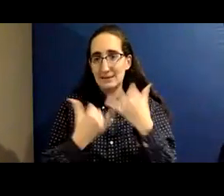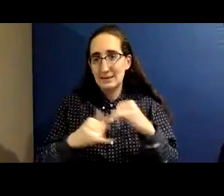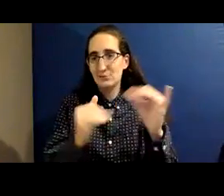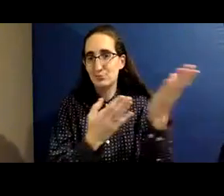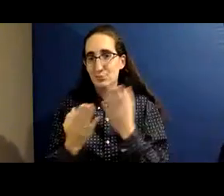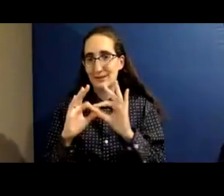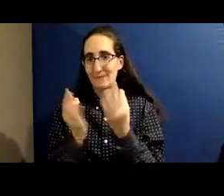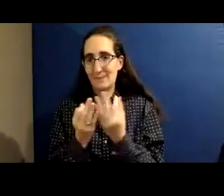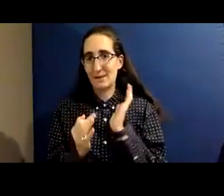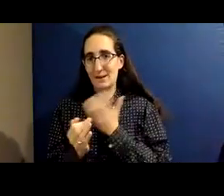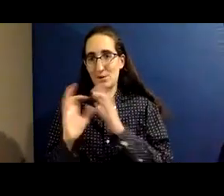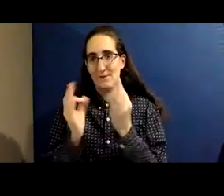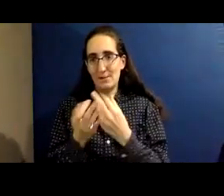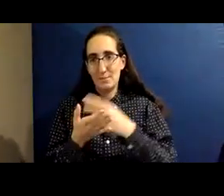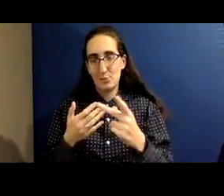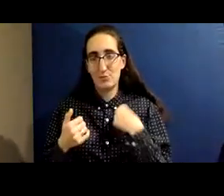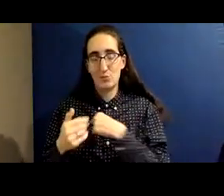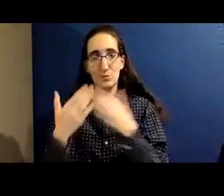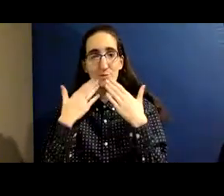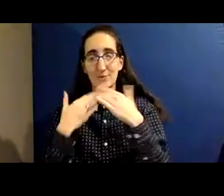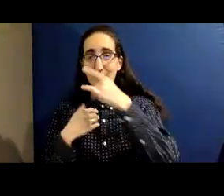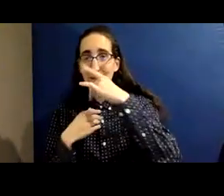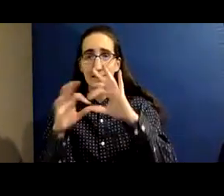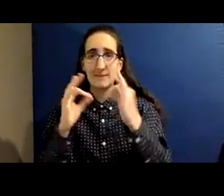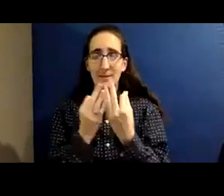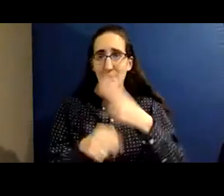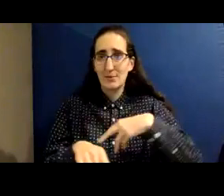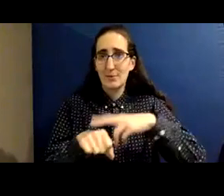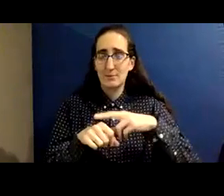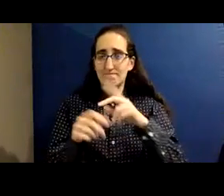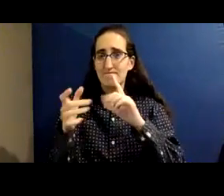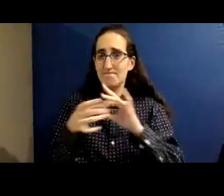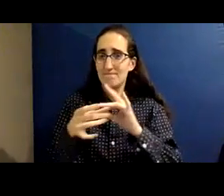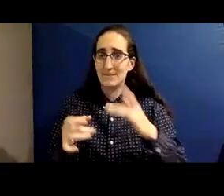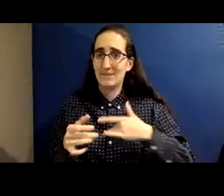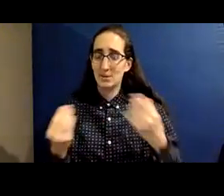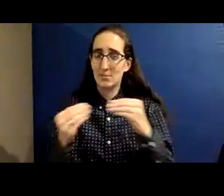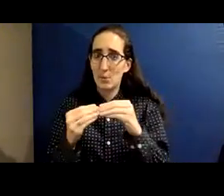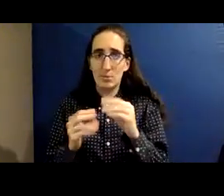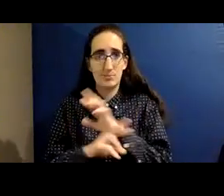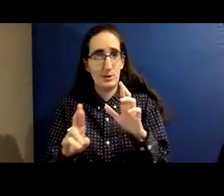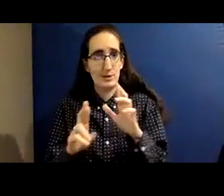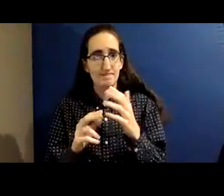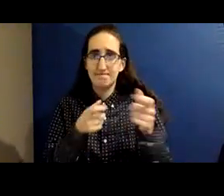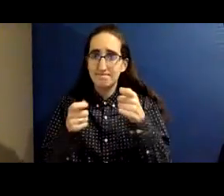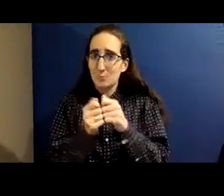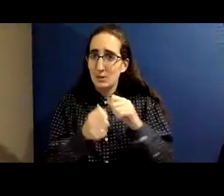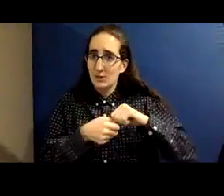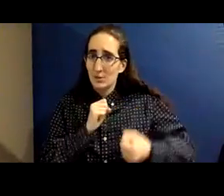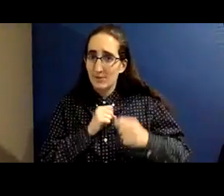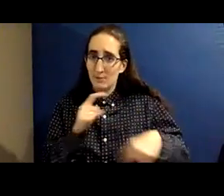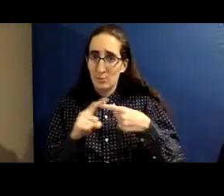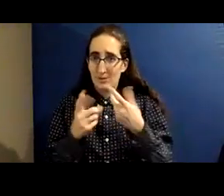so grateful for, because kids and families report feeling more equipped to cope with their grief after participating